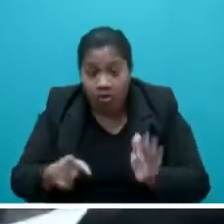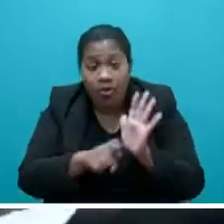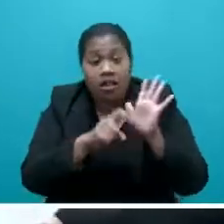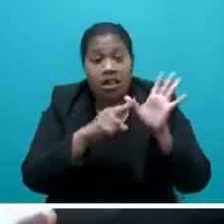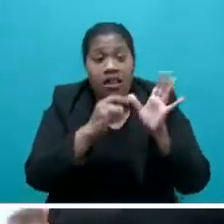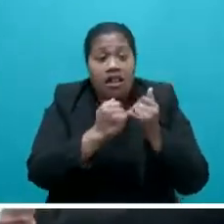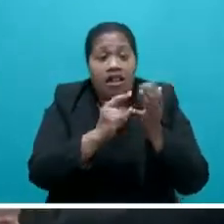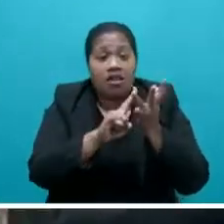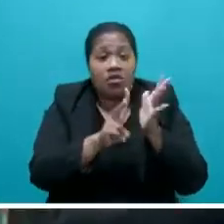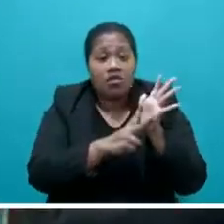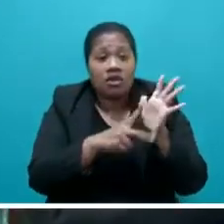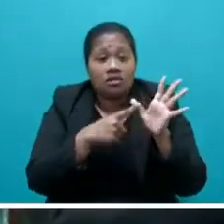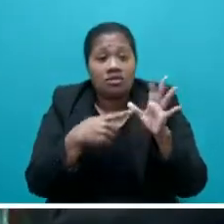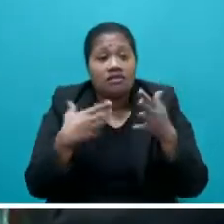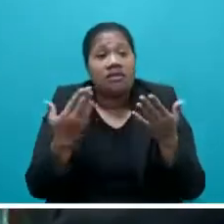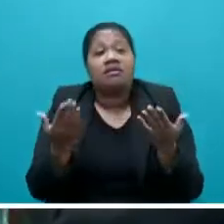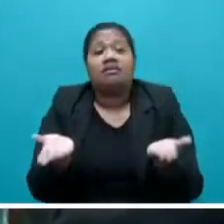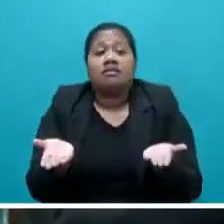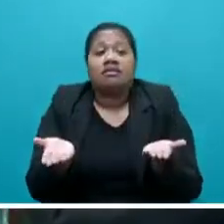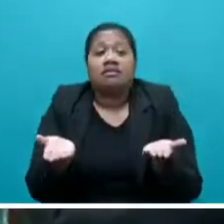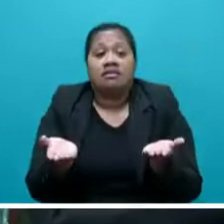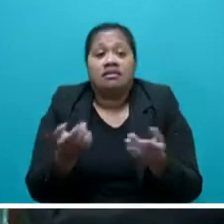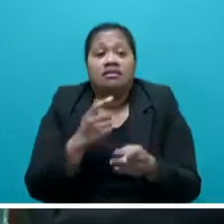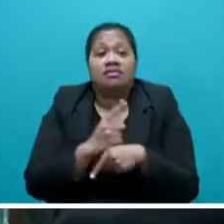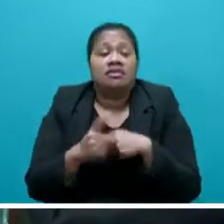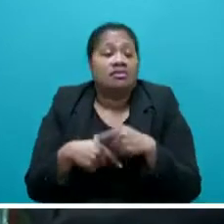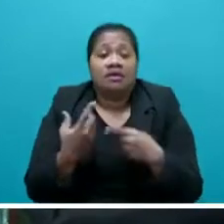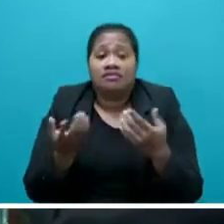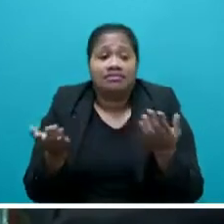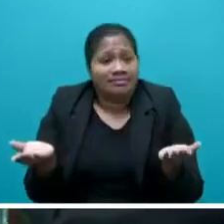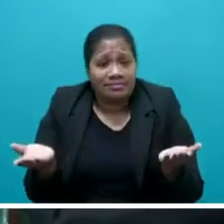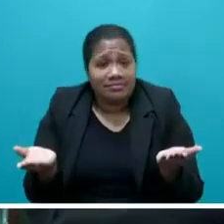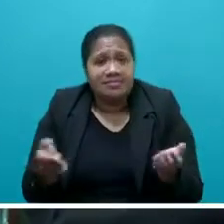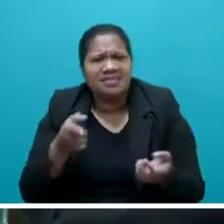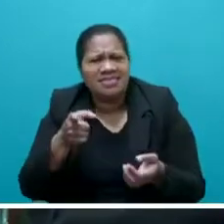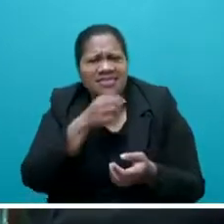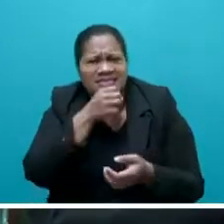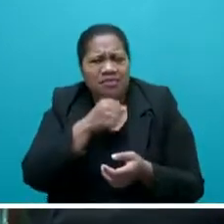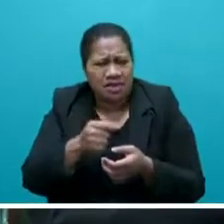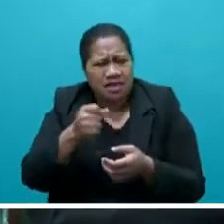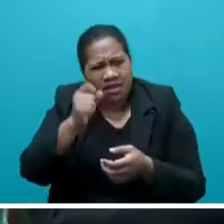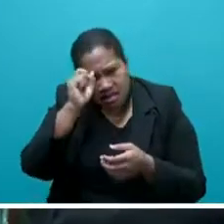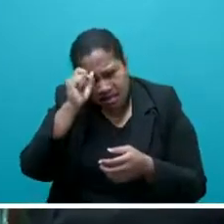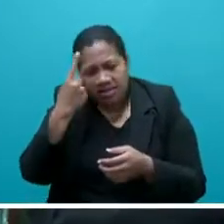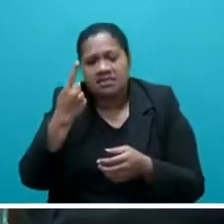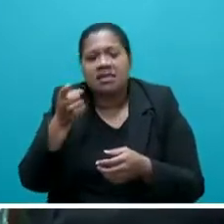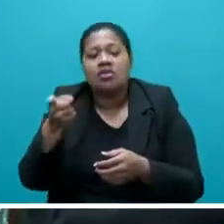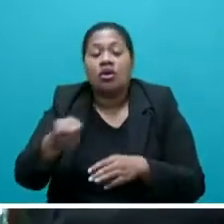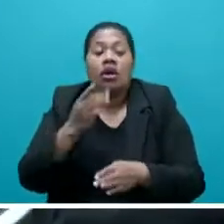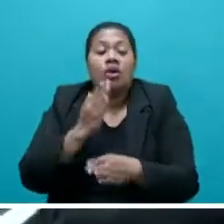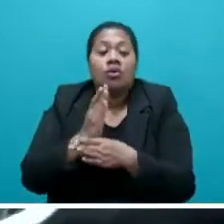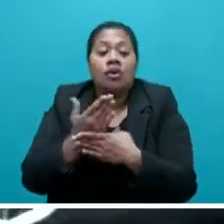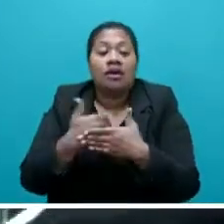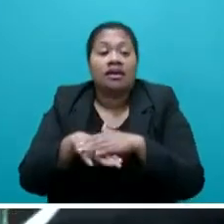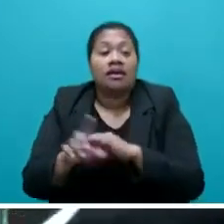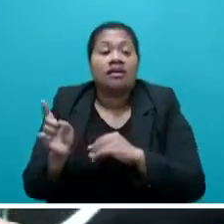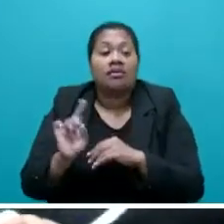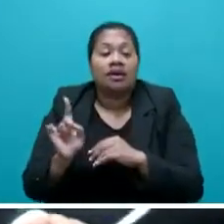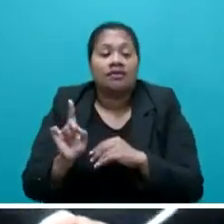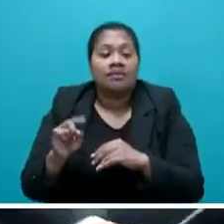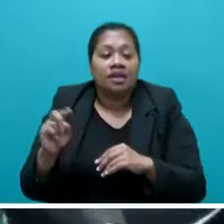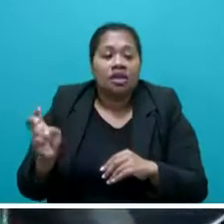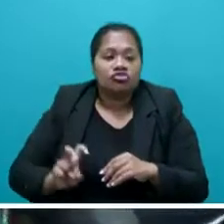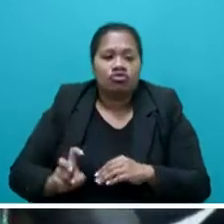of this, and this is a man who I understand has worked in the travel industry. He says, ISA,